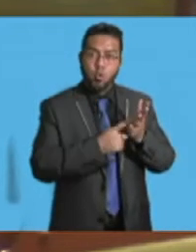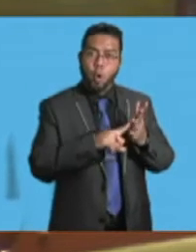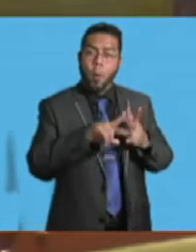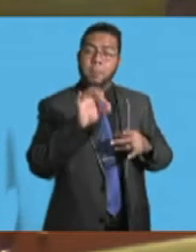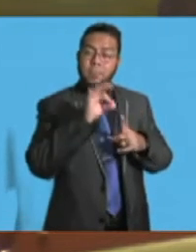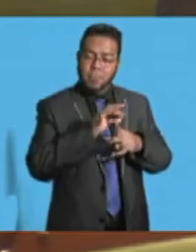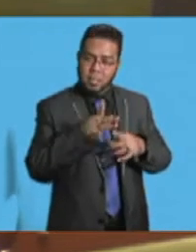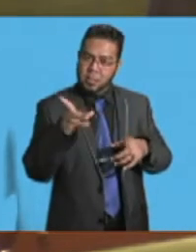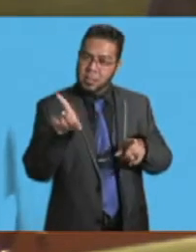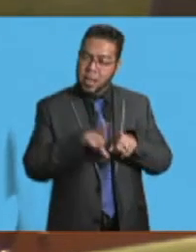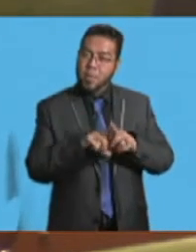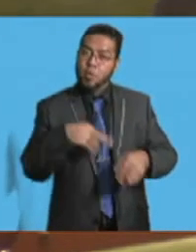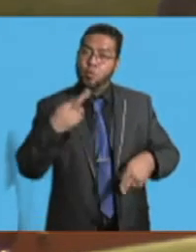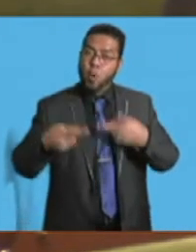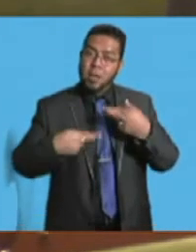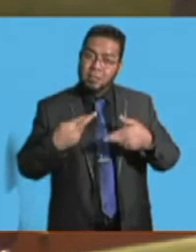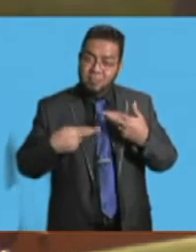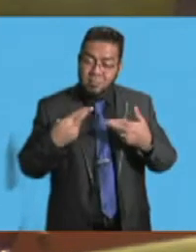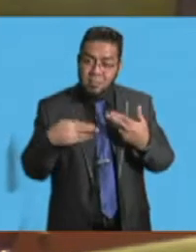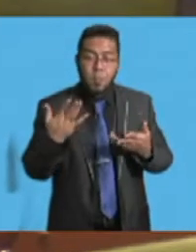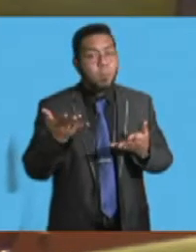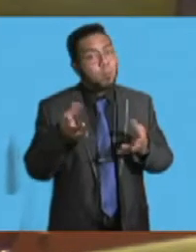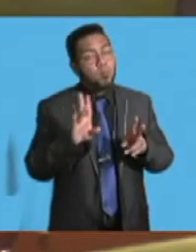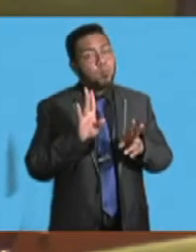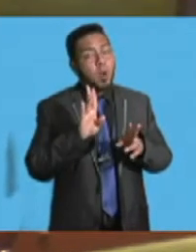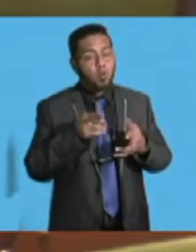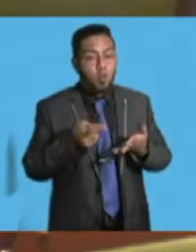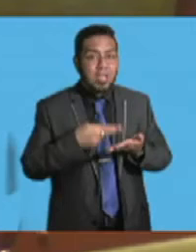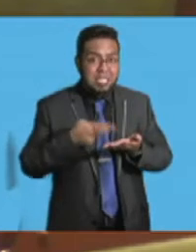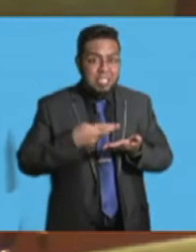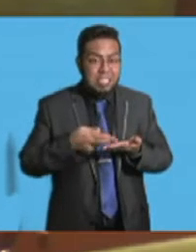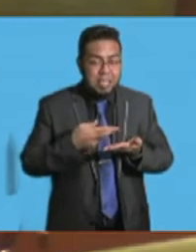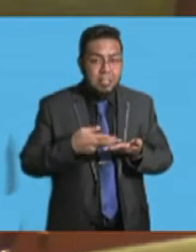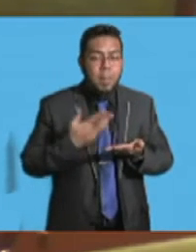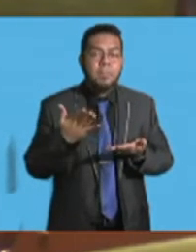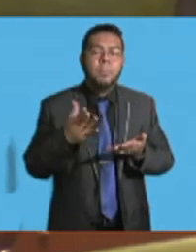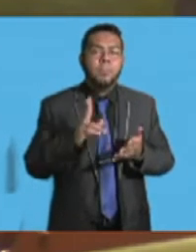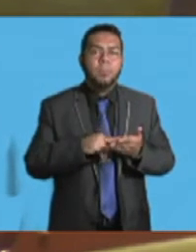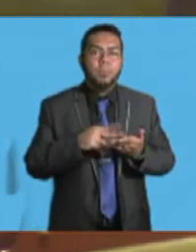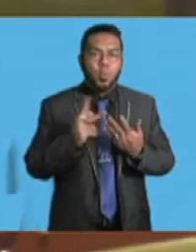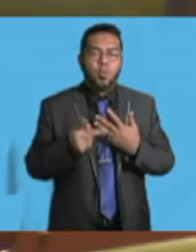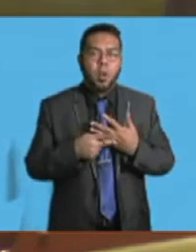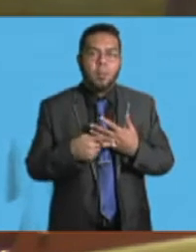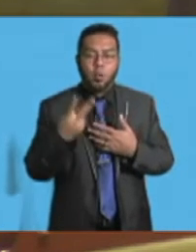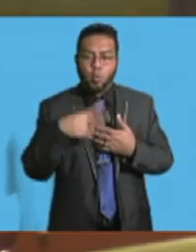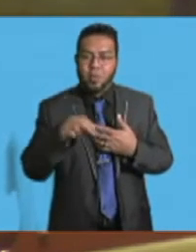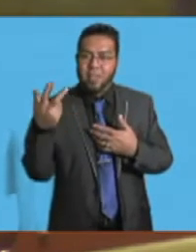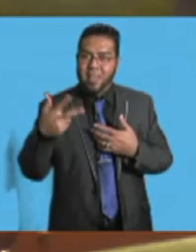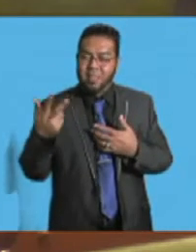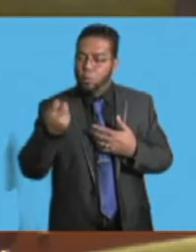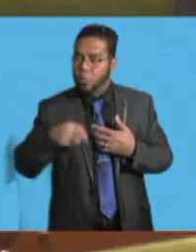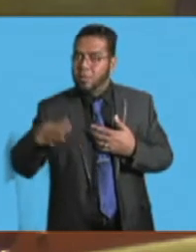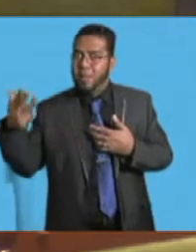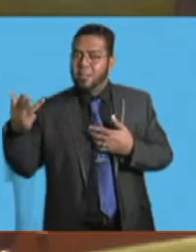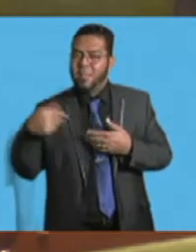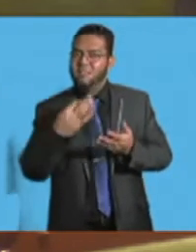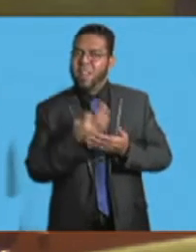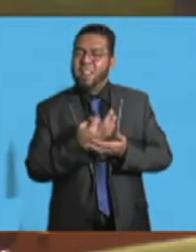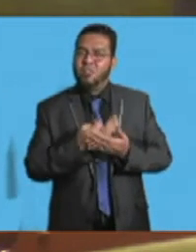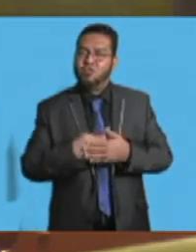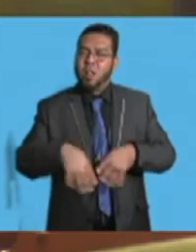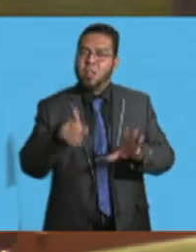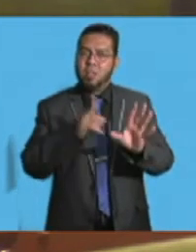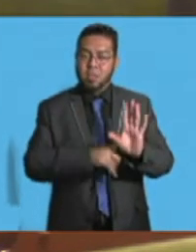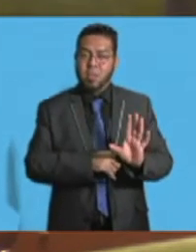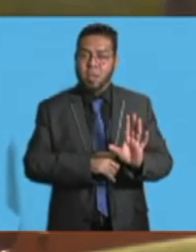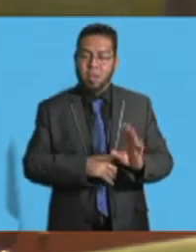Speaker, the rice revitalization program has been allocated $1 million in 2018-2019 financial year. The volume of rice produced